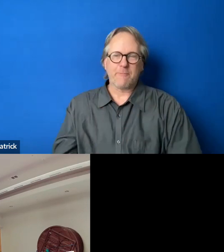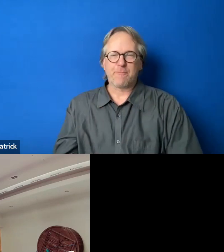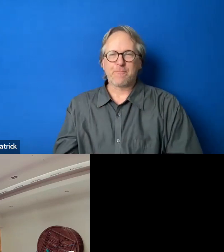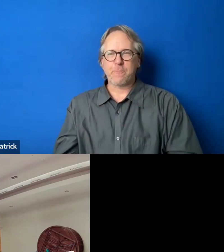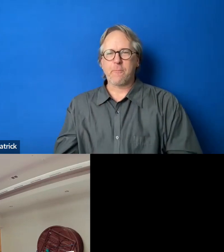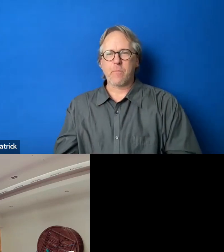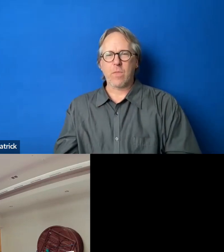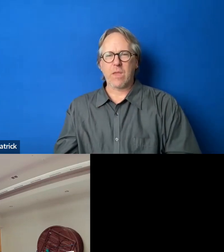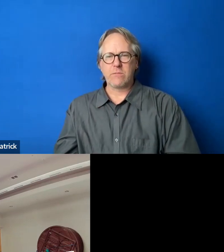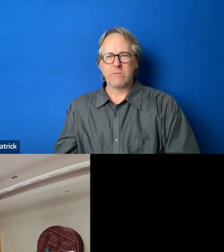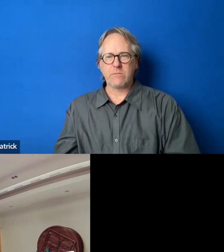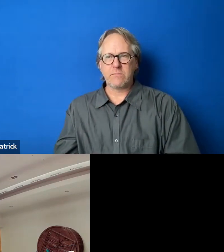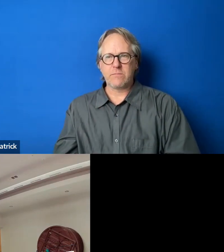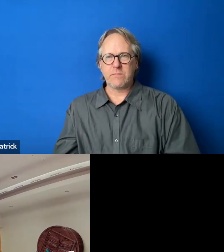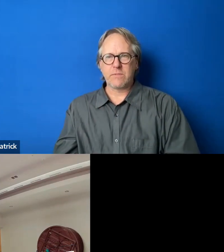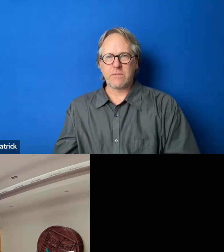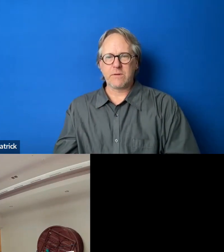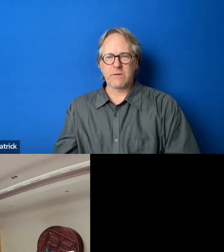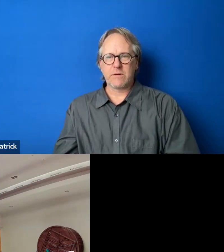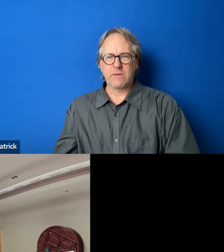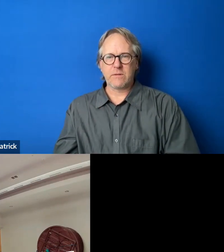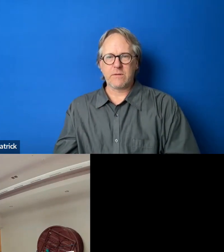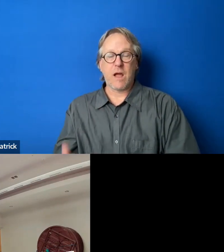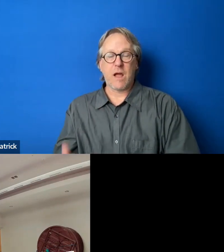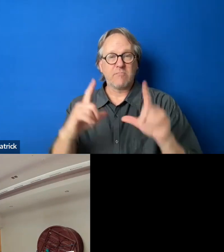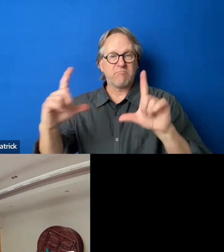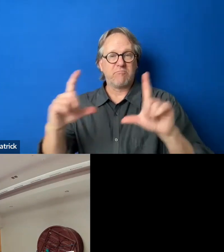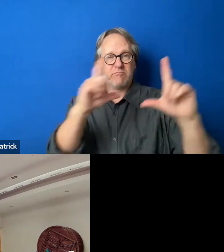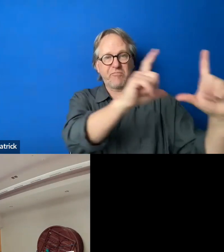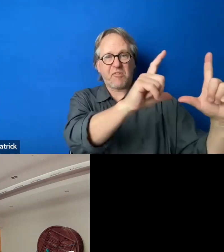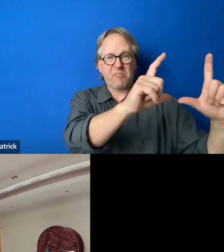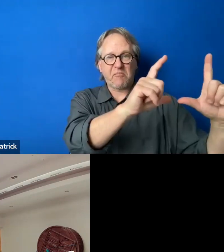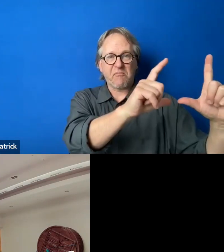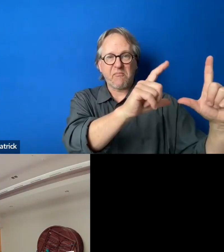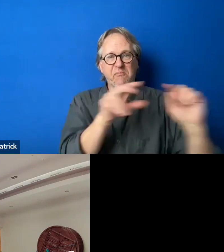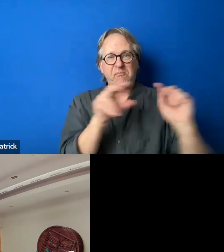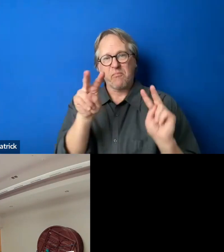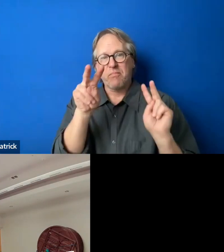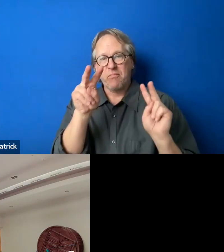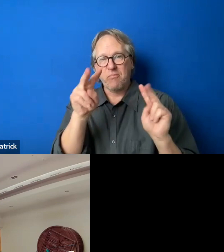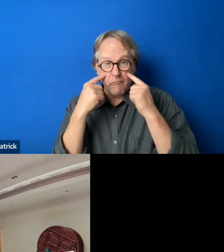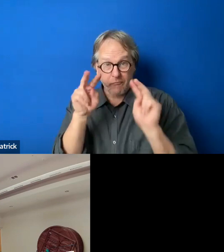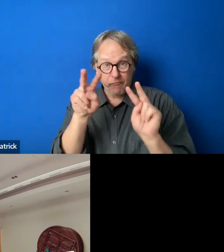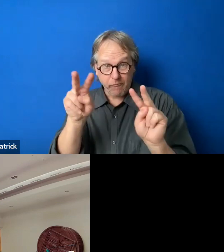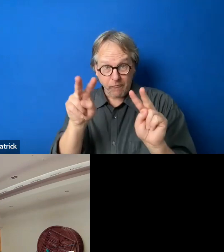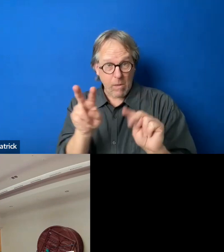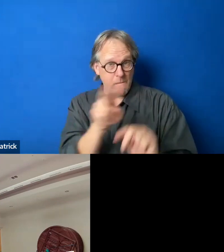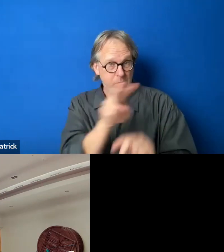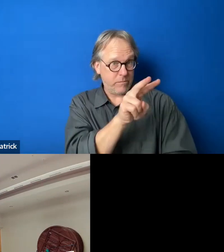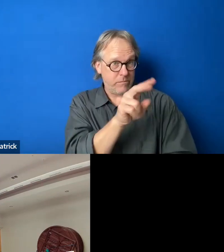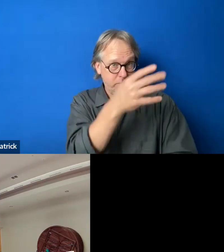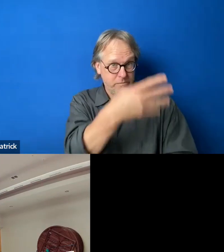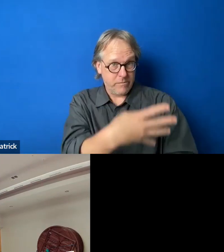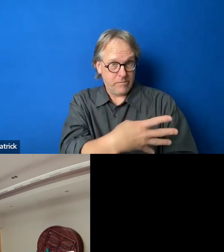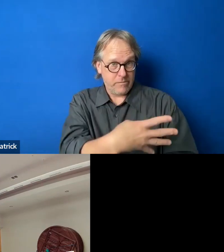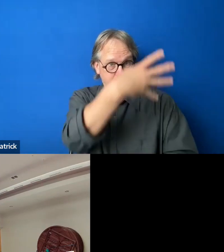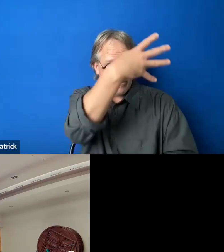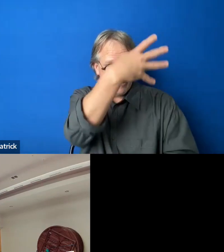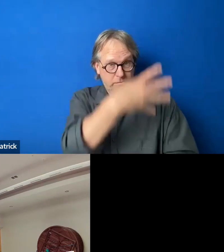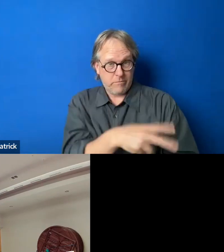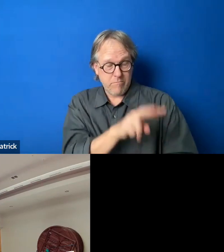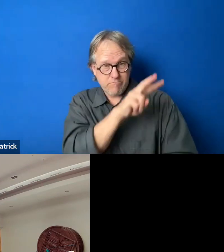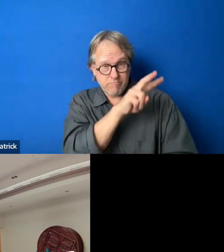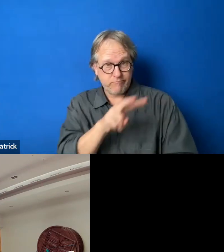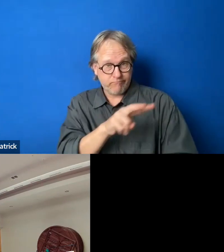And have it more or less in the same window so that you don't completely lose the thread of what's happening in the conversation